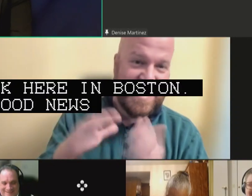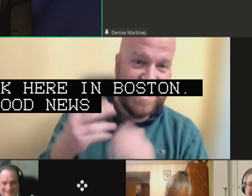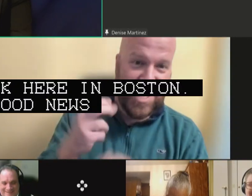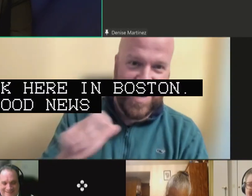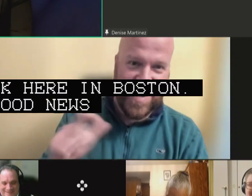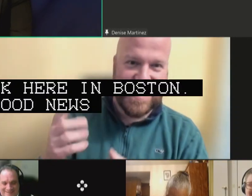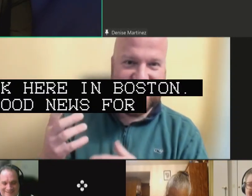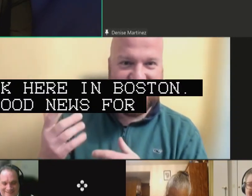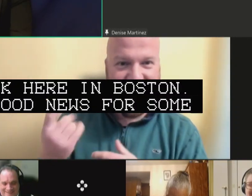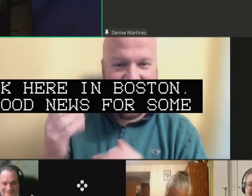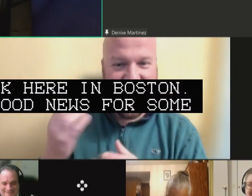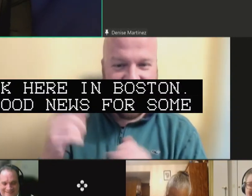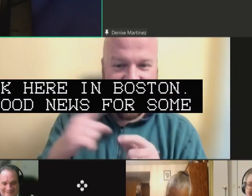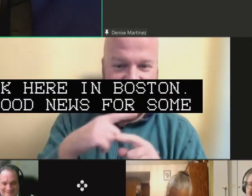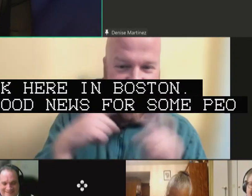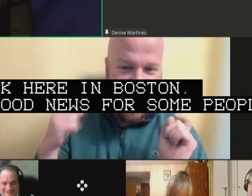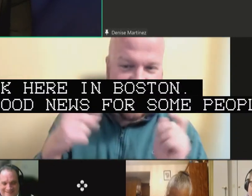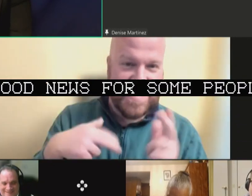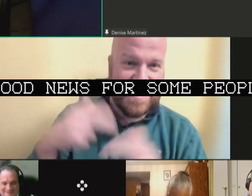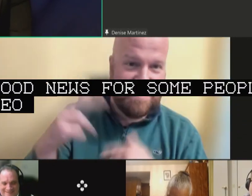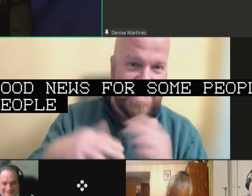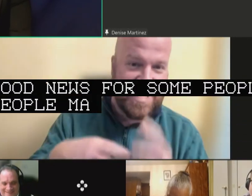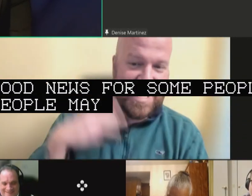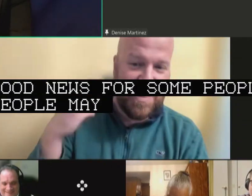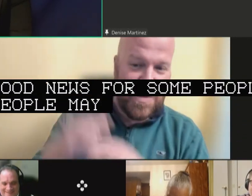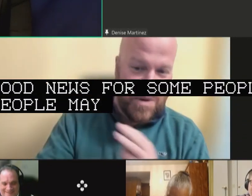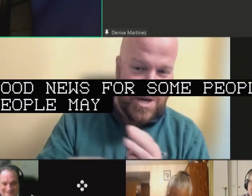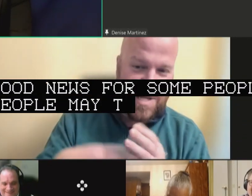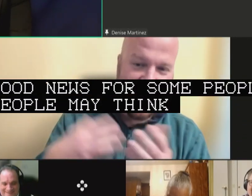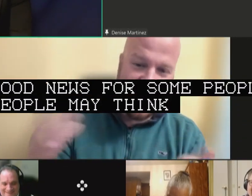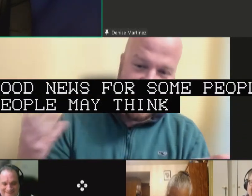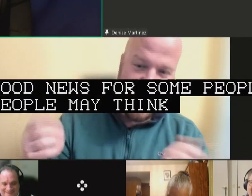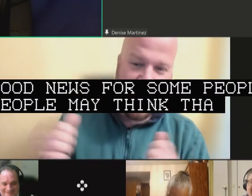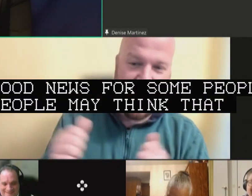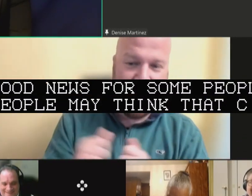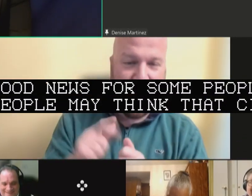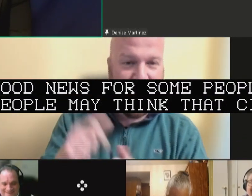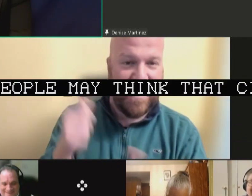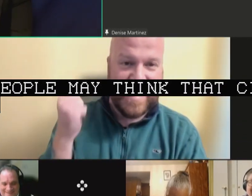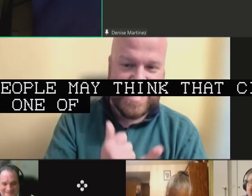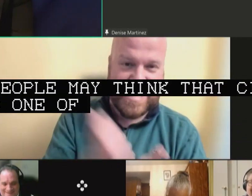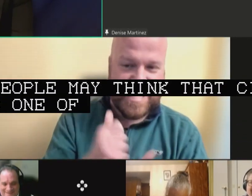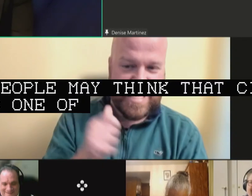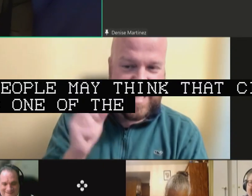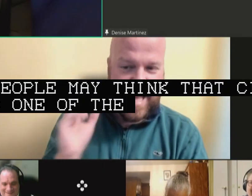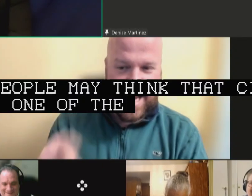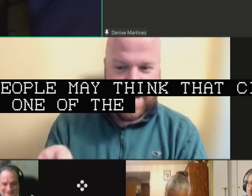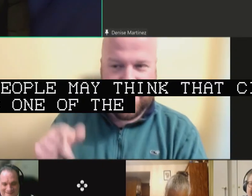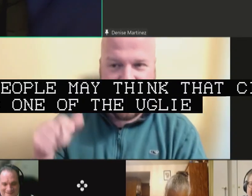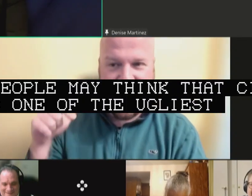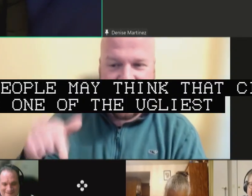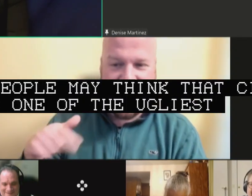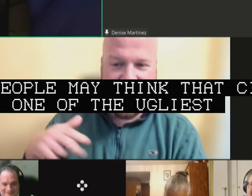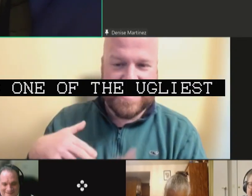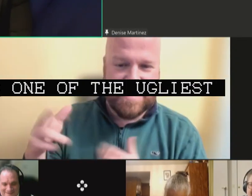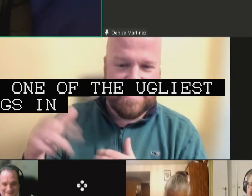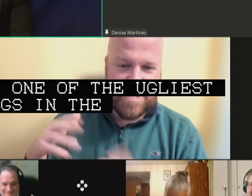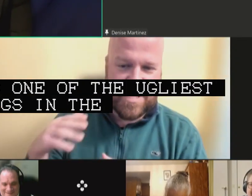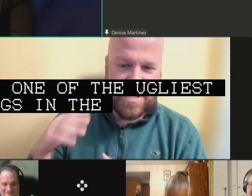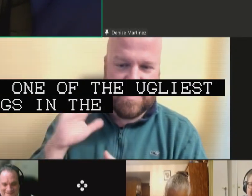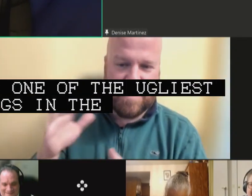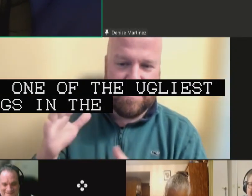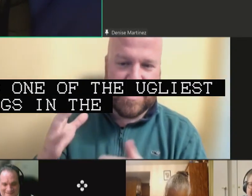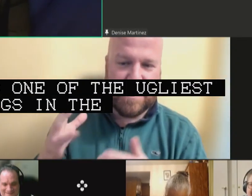may think that City Hall is one of the ugliest buildings in the world. But with the